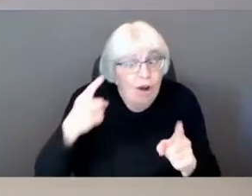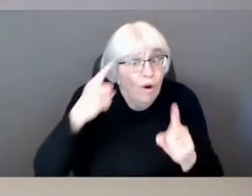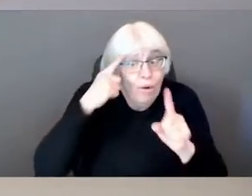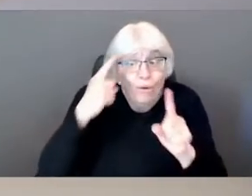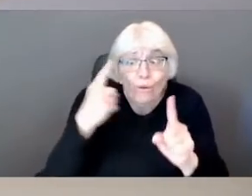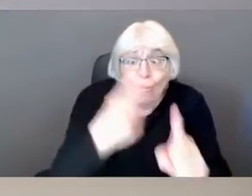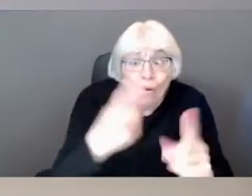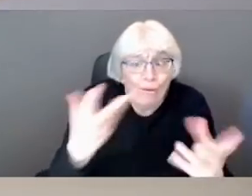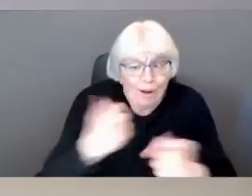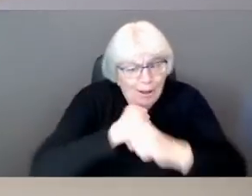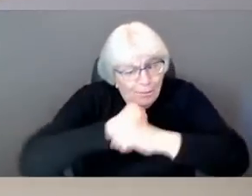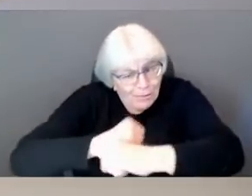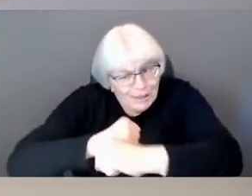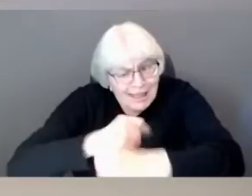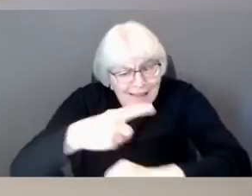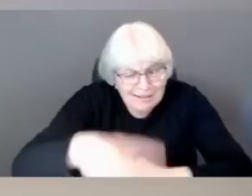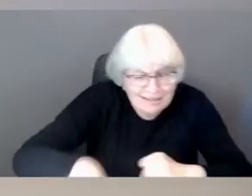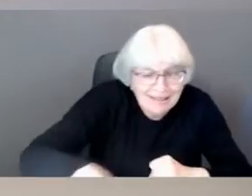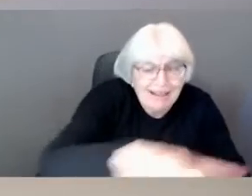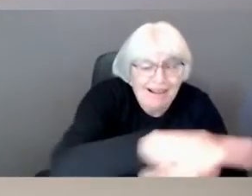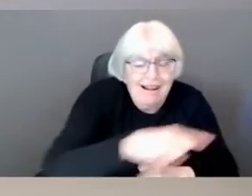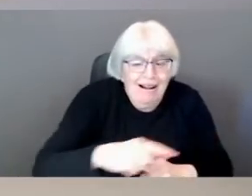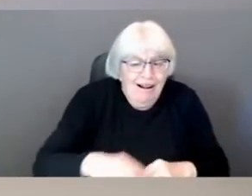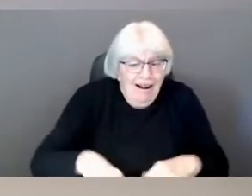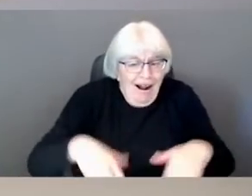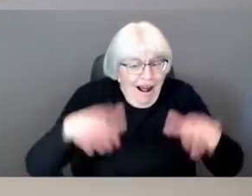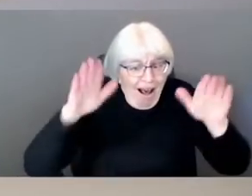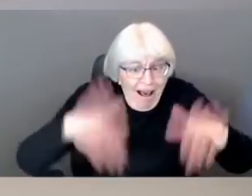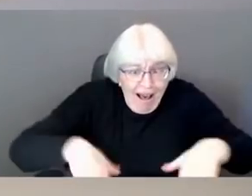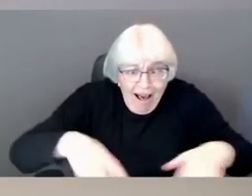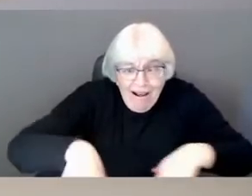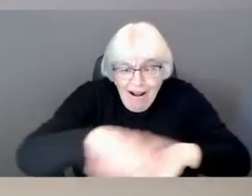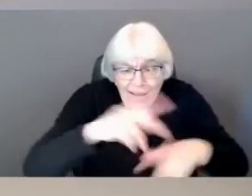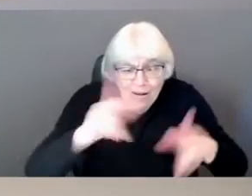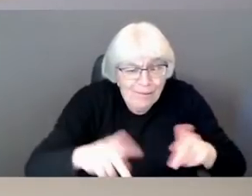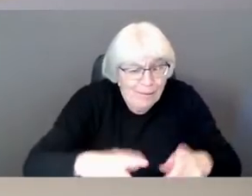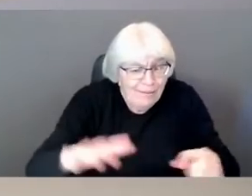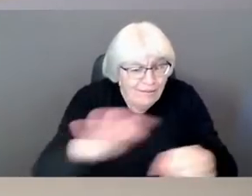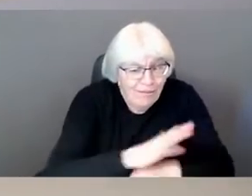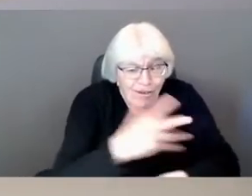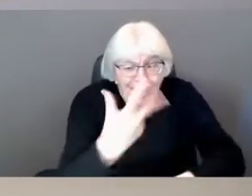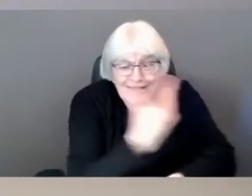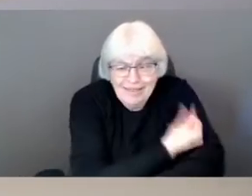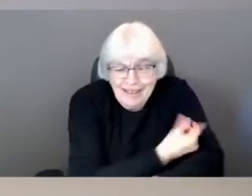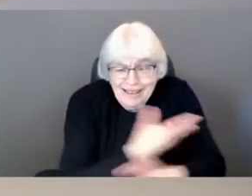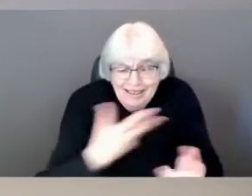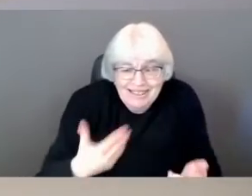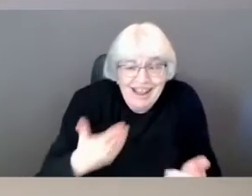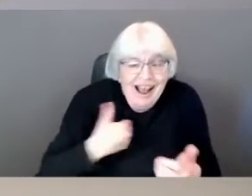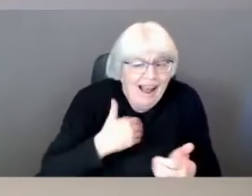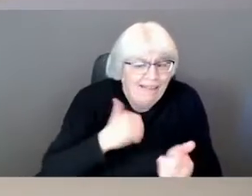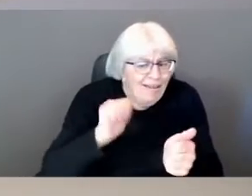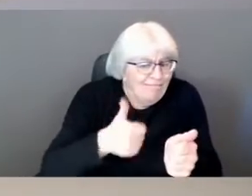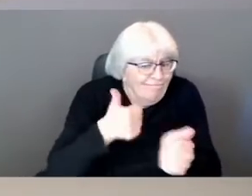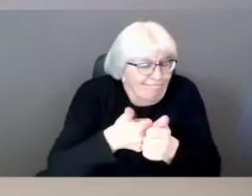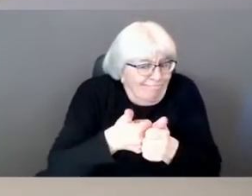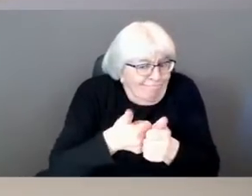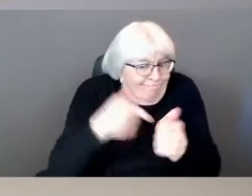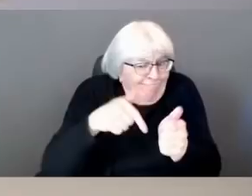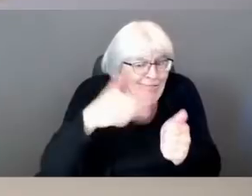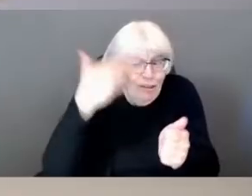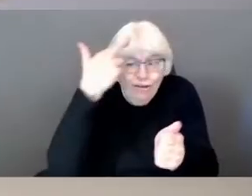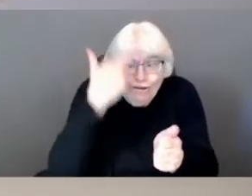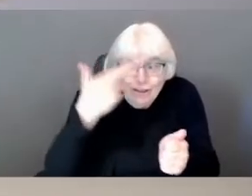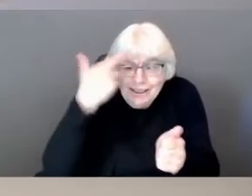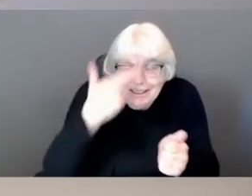fully vaccinated, who can't be fully vaccinated for any number of reasons. We don't want to